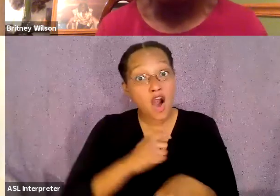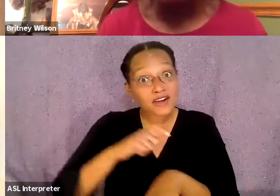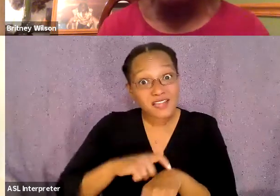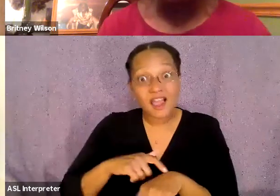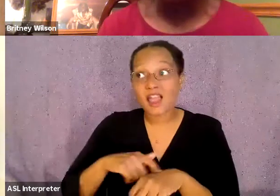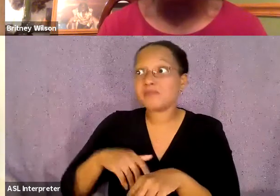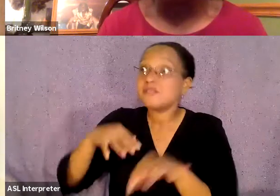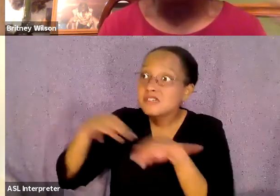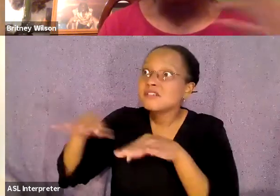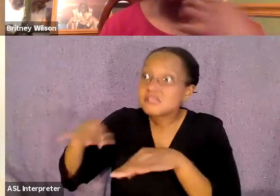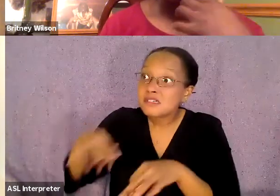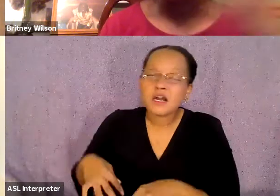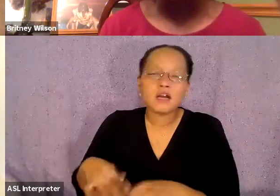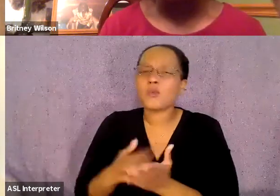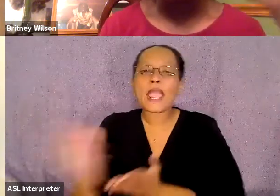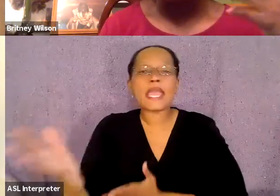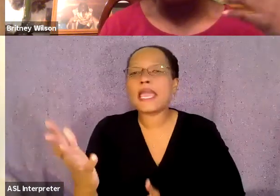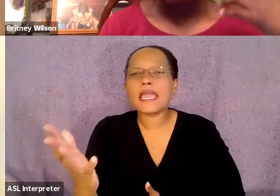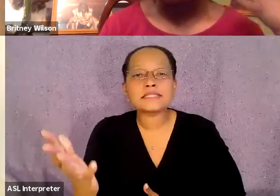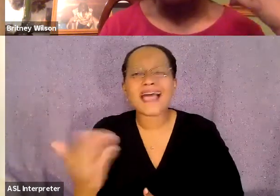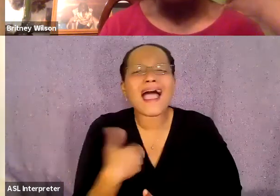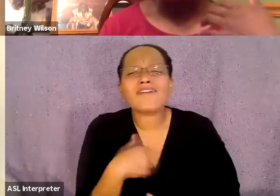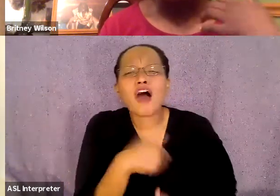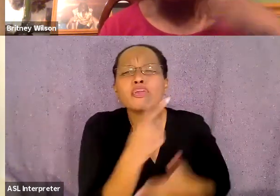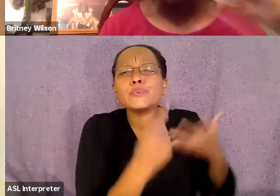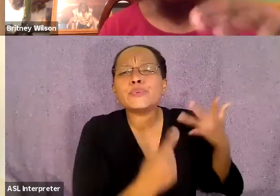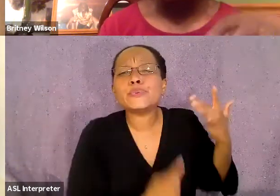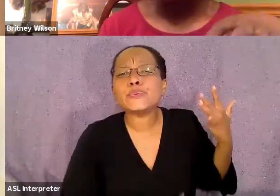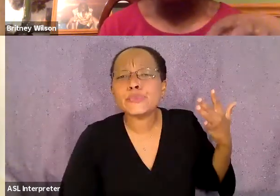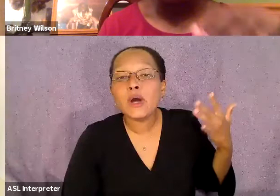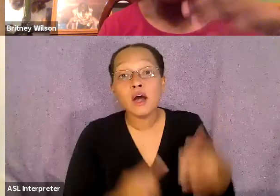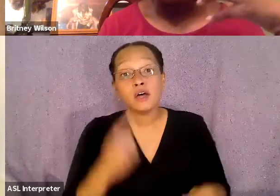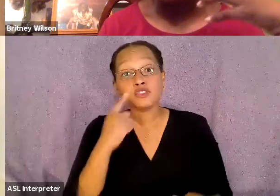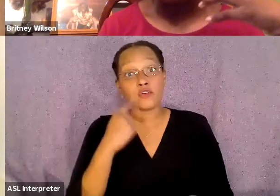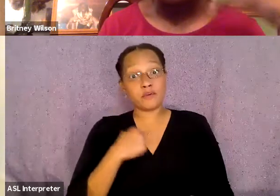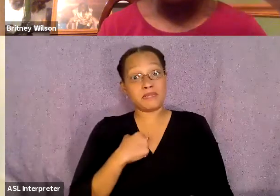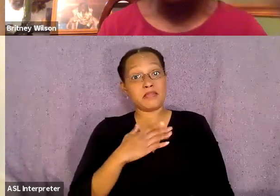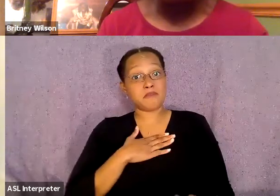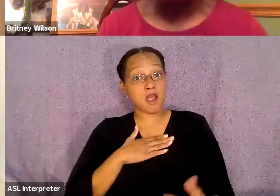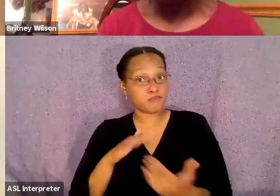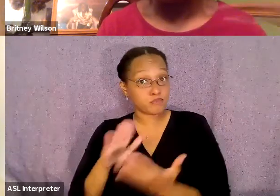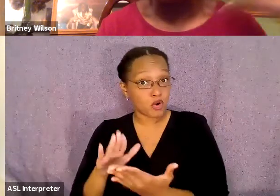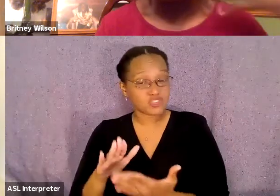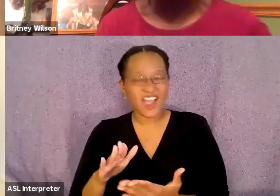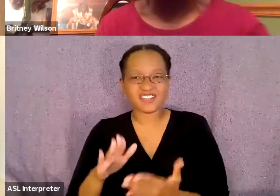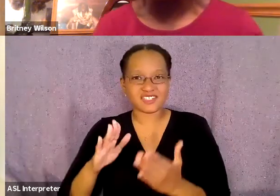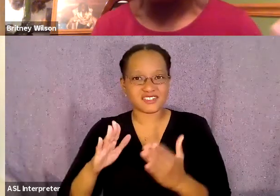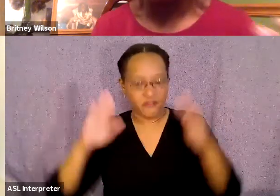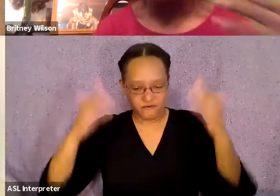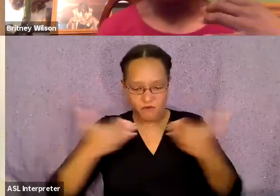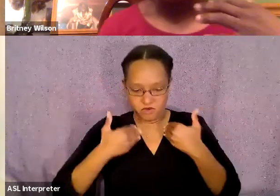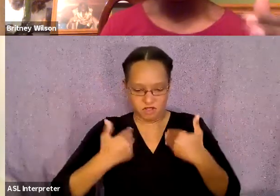stuff to do. And so, I mean, I think the way that I deal with that is I just do me. I do